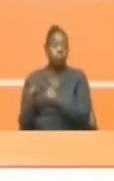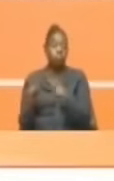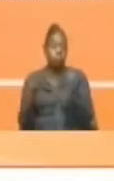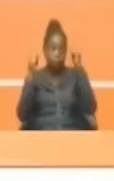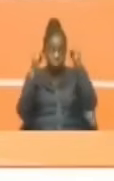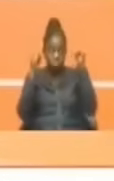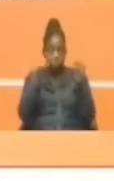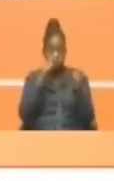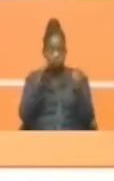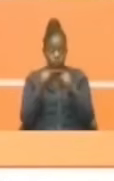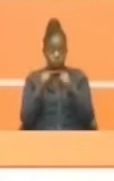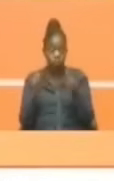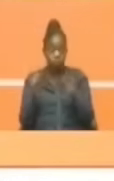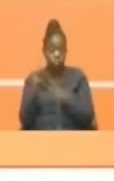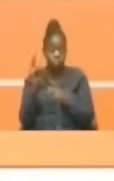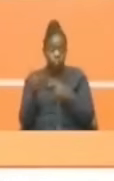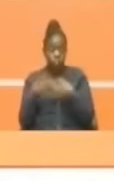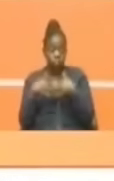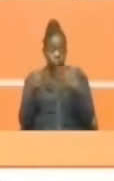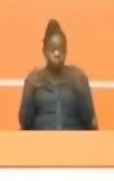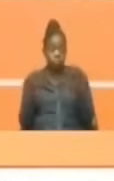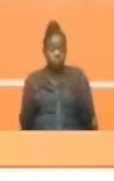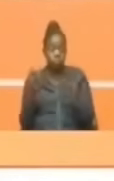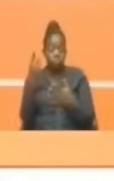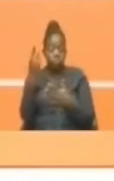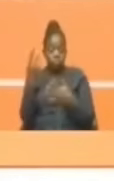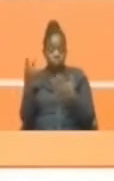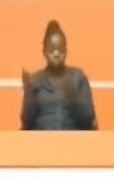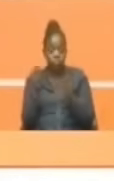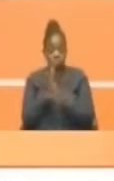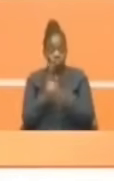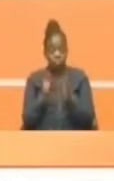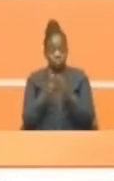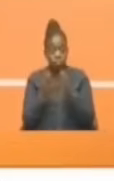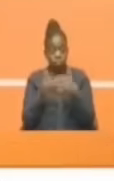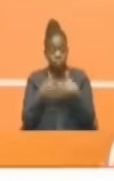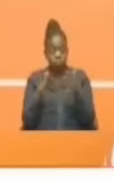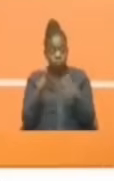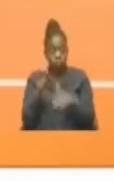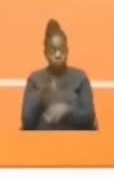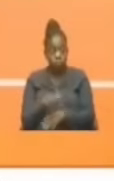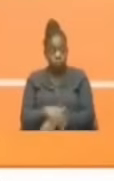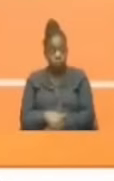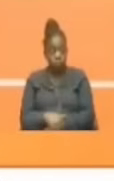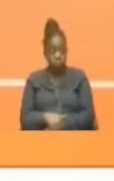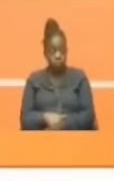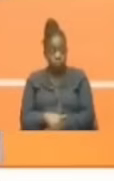President Museveni mama jenti Museveni wasu kugula wo ibizimi bibiri ibabudua mo